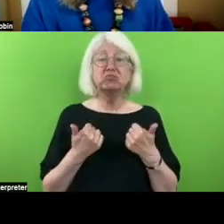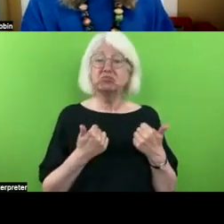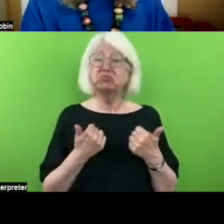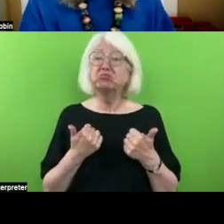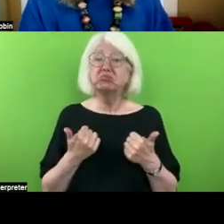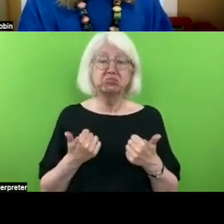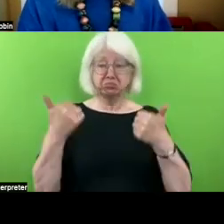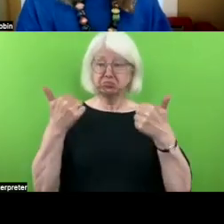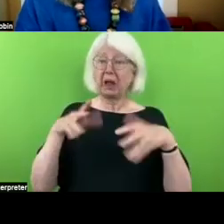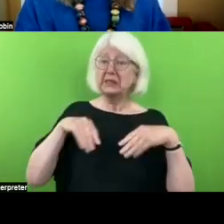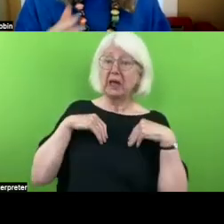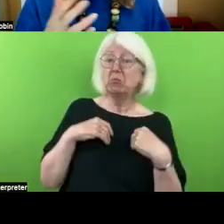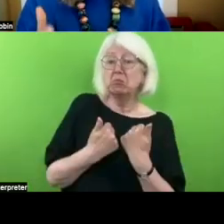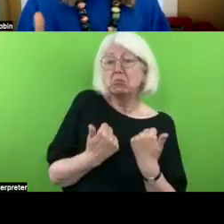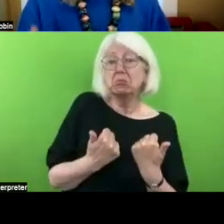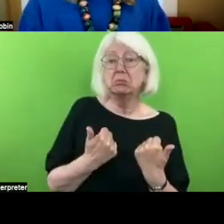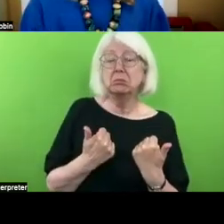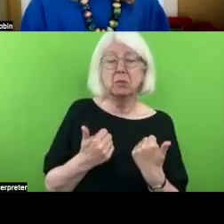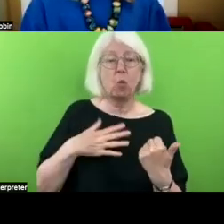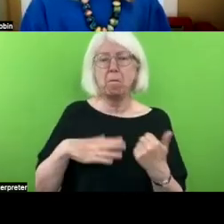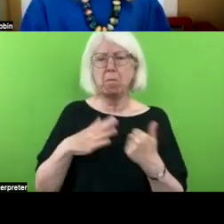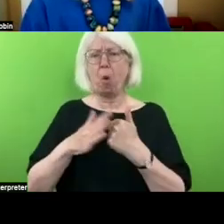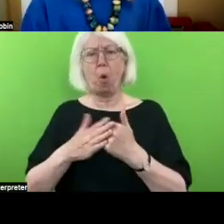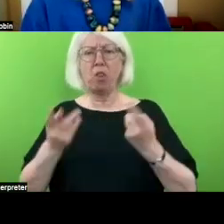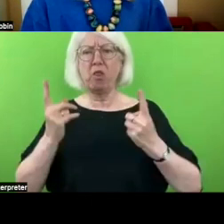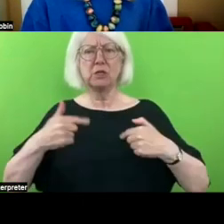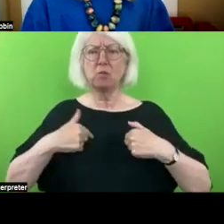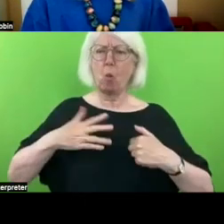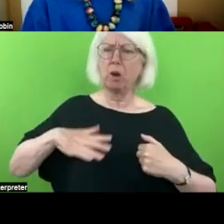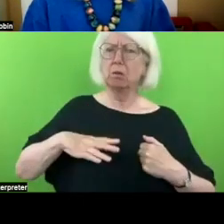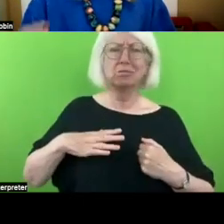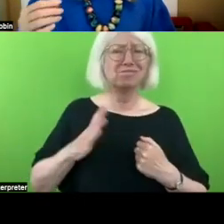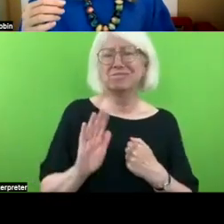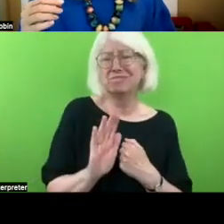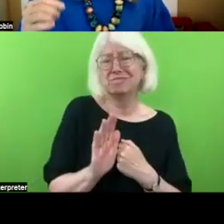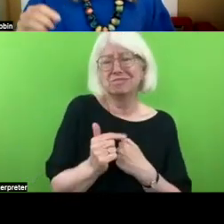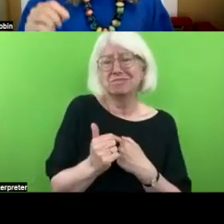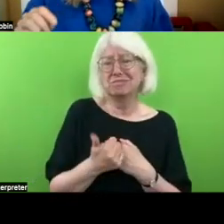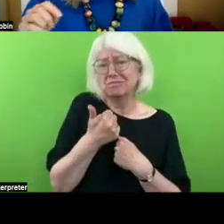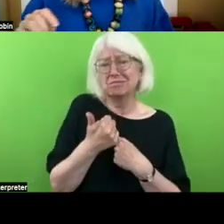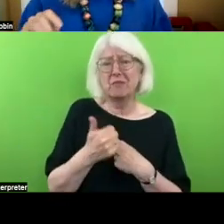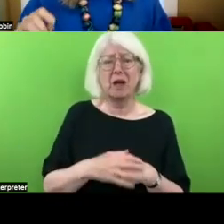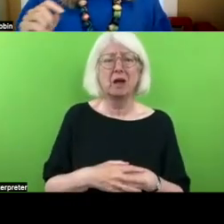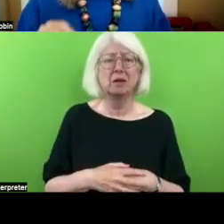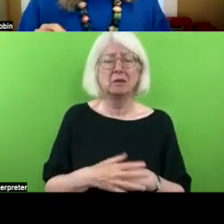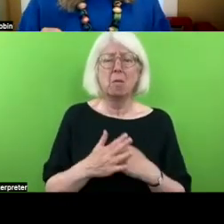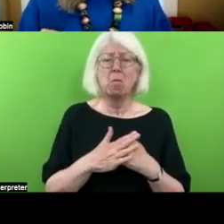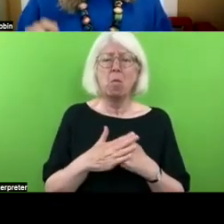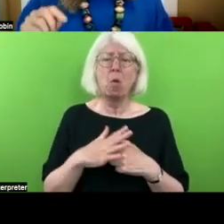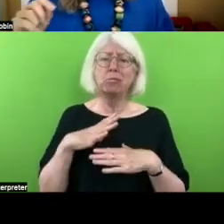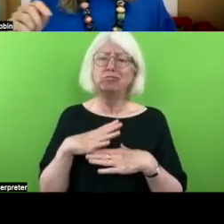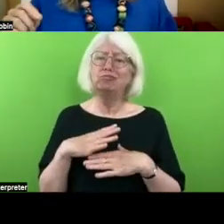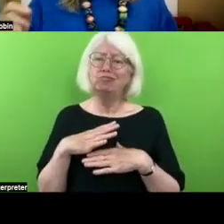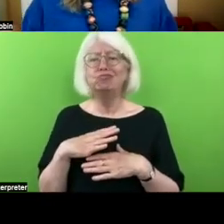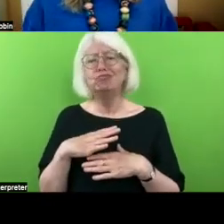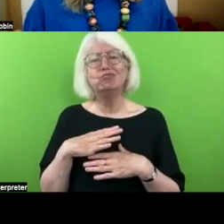limited. They generally did not seek more authority power. They were much more comfortable with